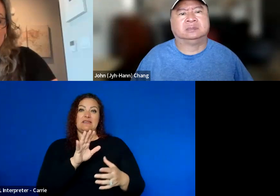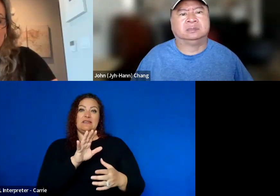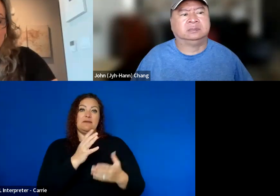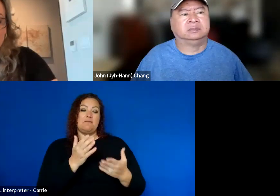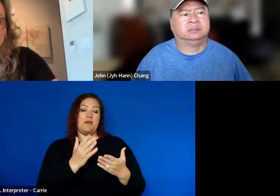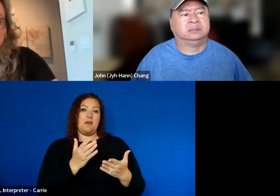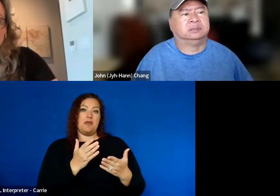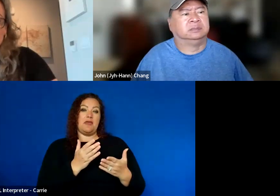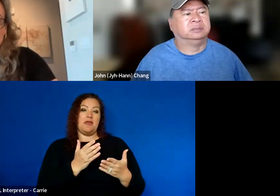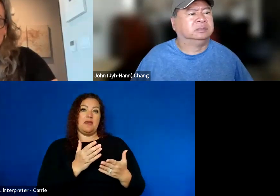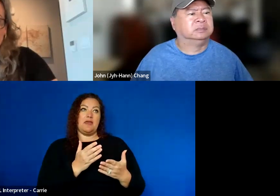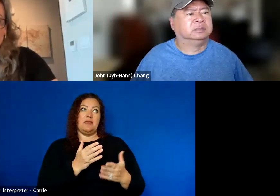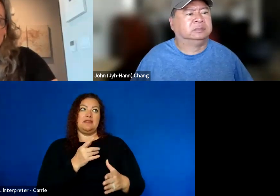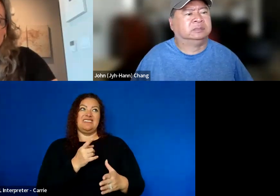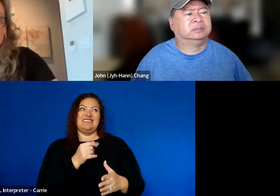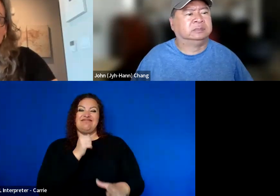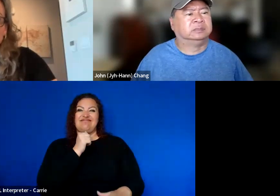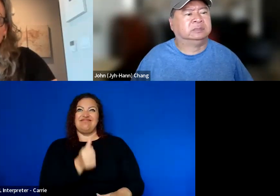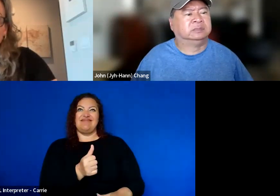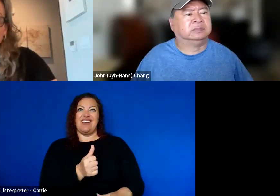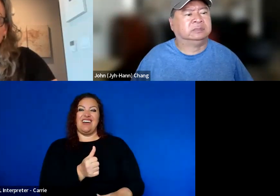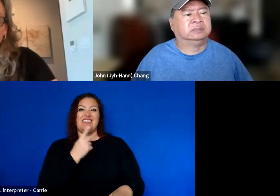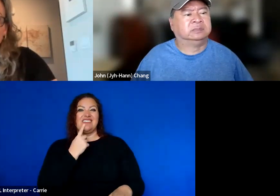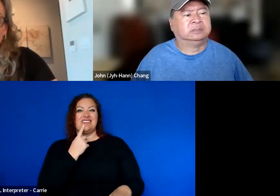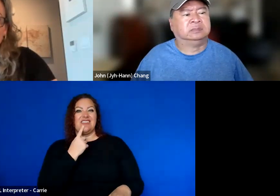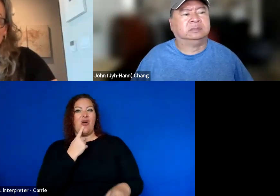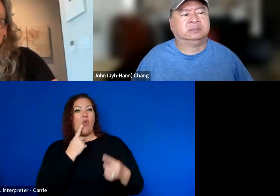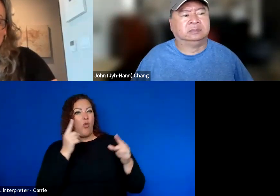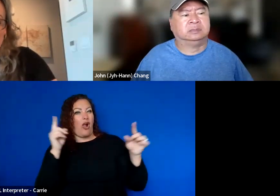where it's no longer working for you,